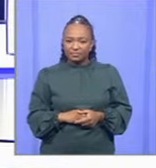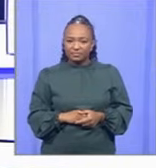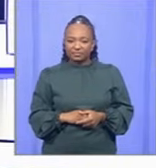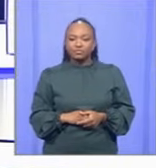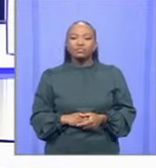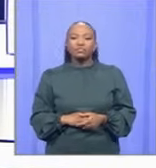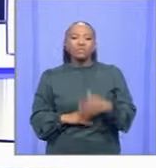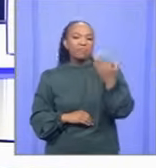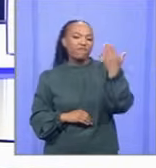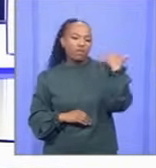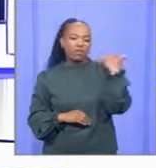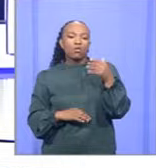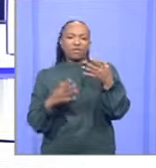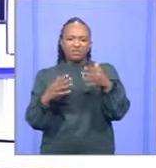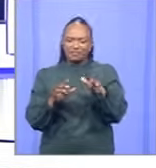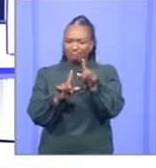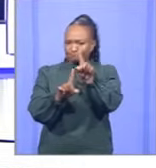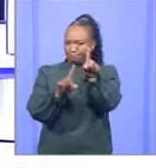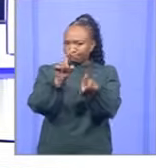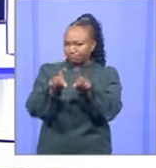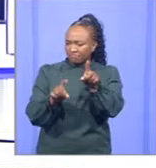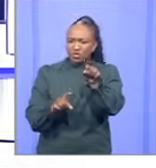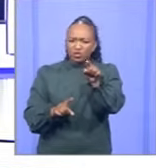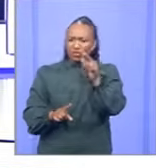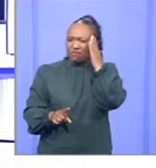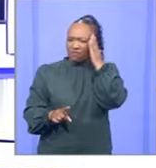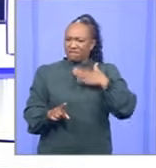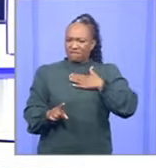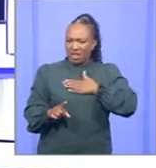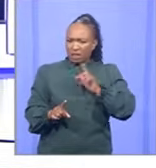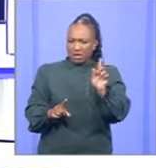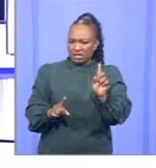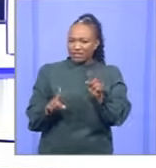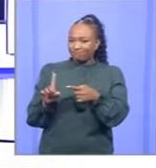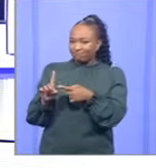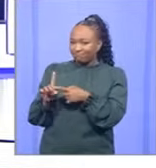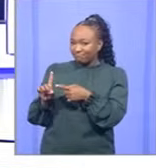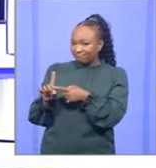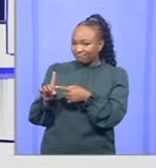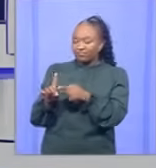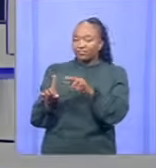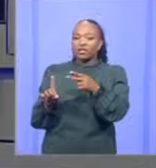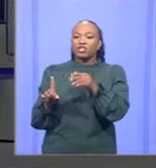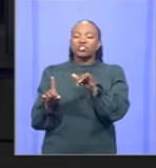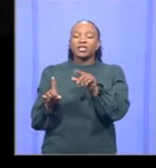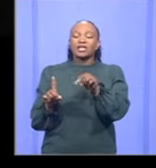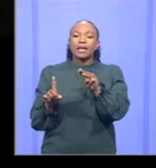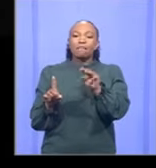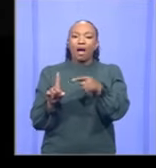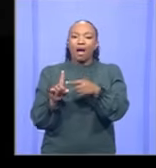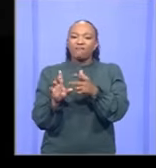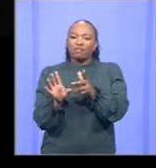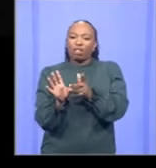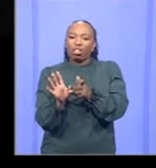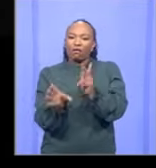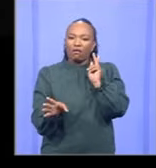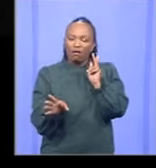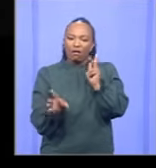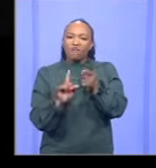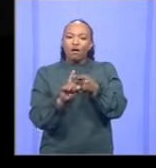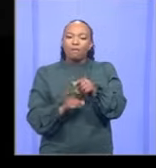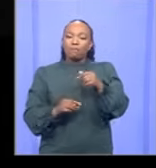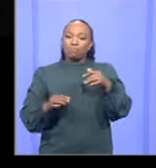Pejana re botšišitše gore maikutlo a gago ke afe morago ga gore Chidima Adetshina a ikgogele morago phadišanong ya Miss